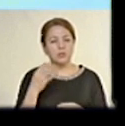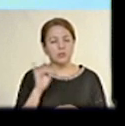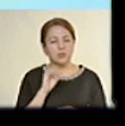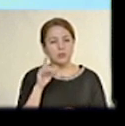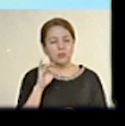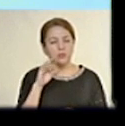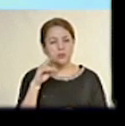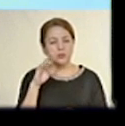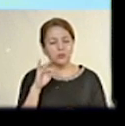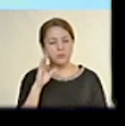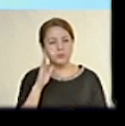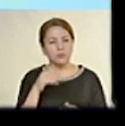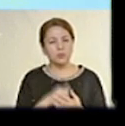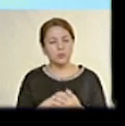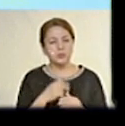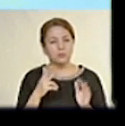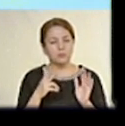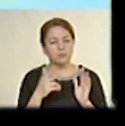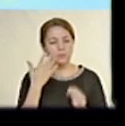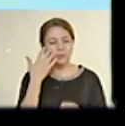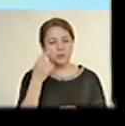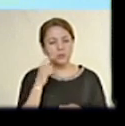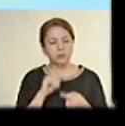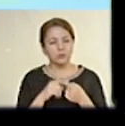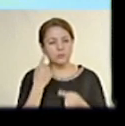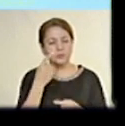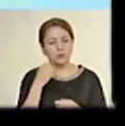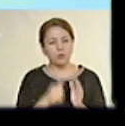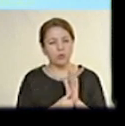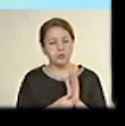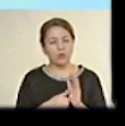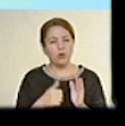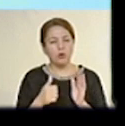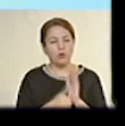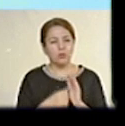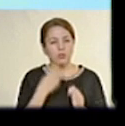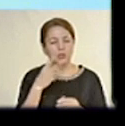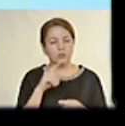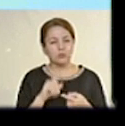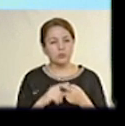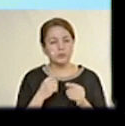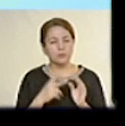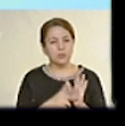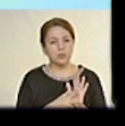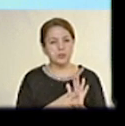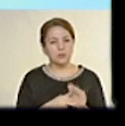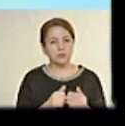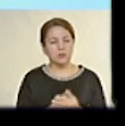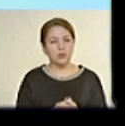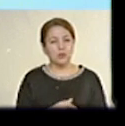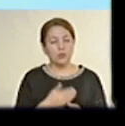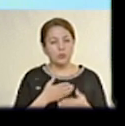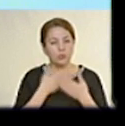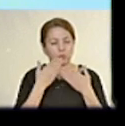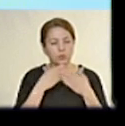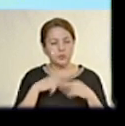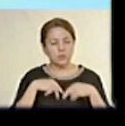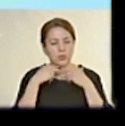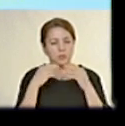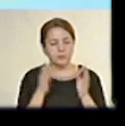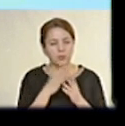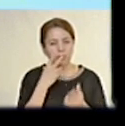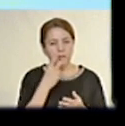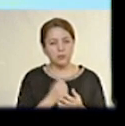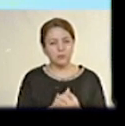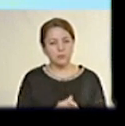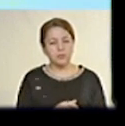hosil qilyapti. Ya'ni 5 ga 1 ni qo'shamiz 6, 6 ga 2 ni qo'shamiz 8. O'qilishiga diqqat bilan e'tibor